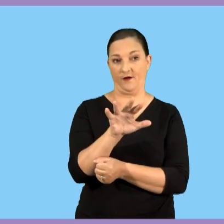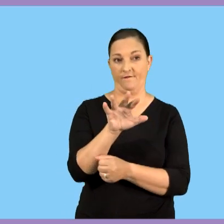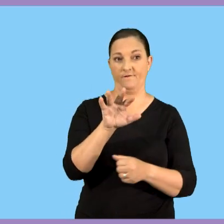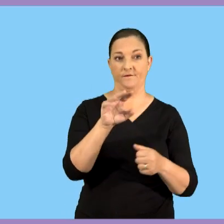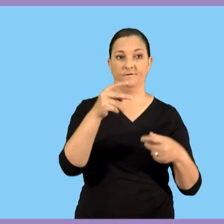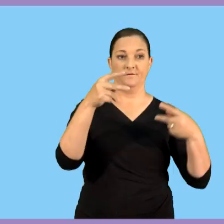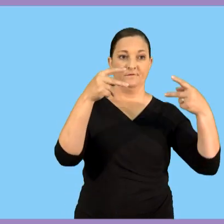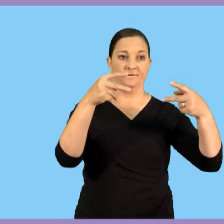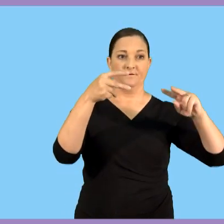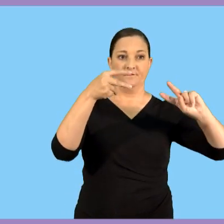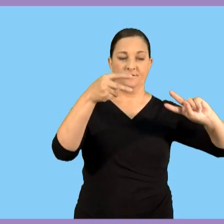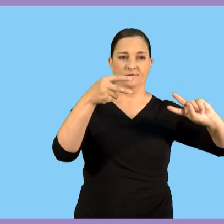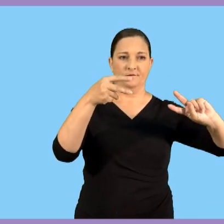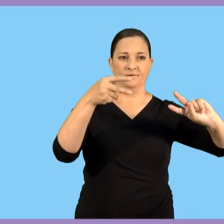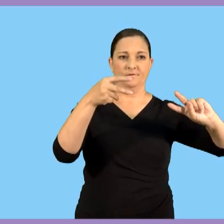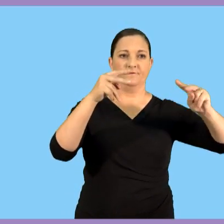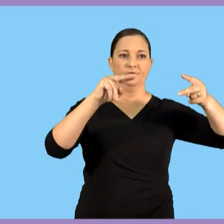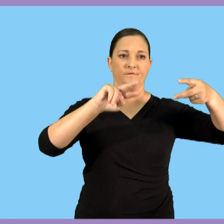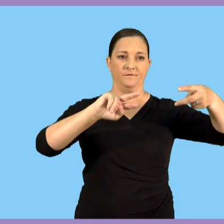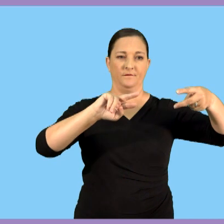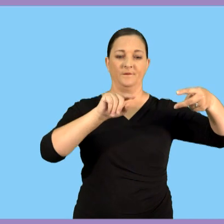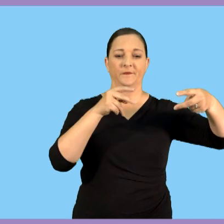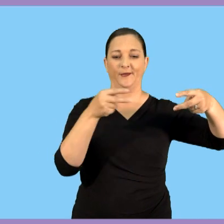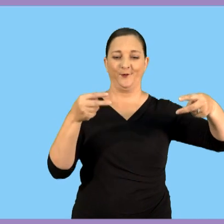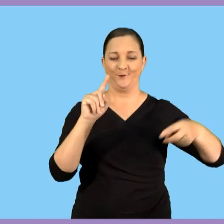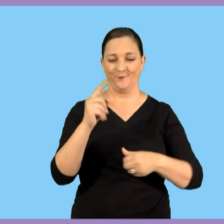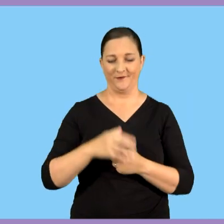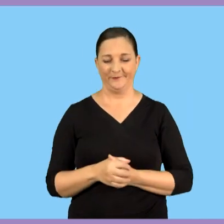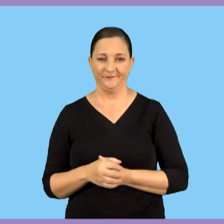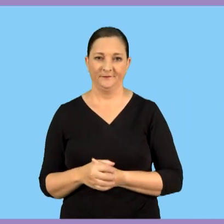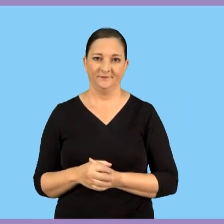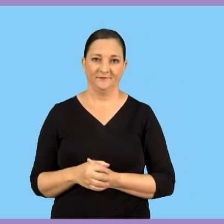by 8/5 is equals to 1.